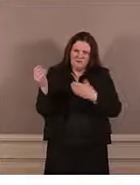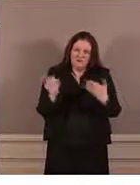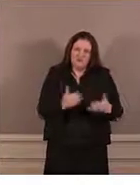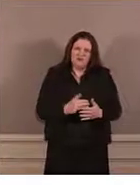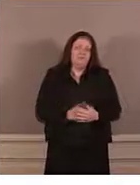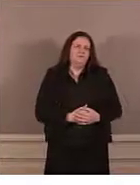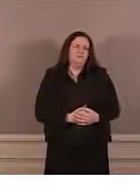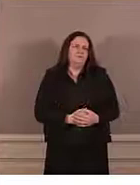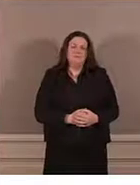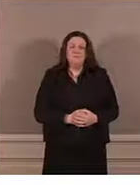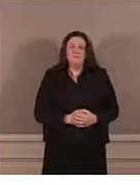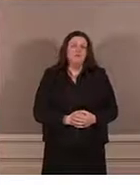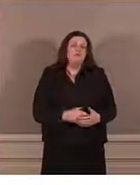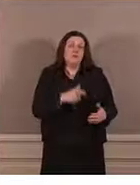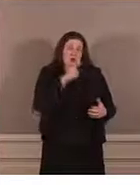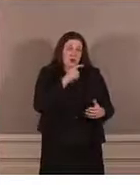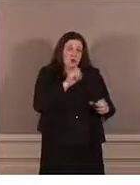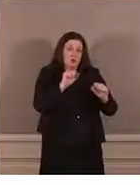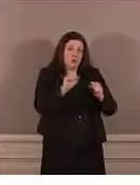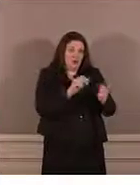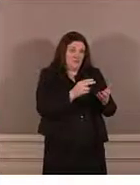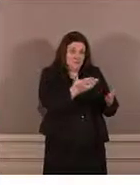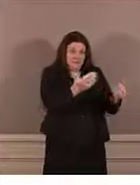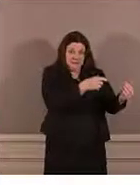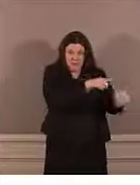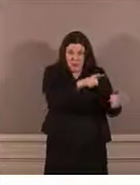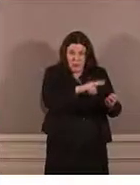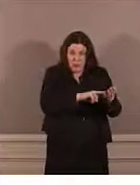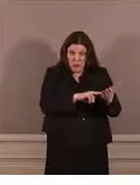So, talking to service users, it was really